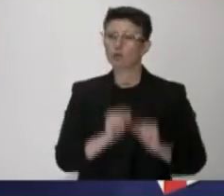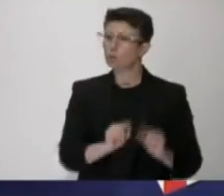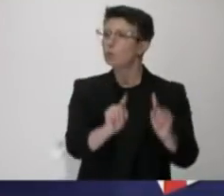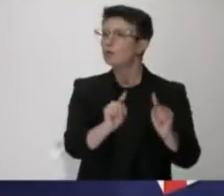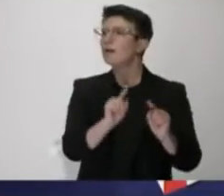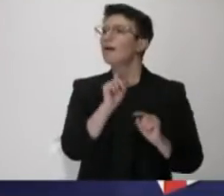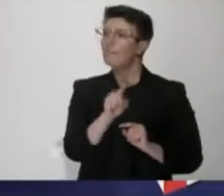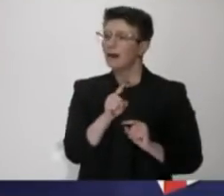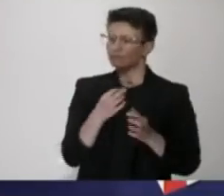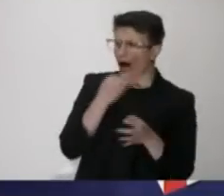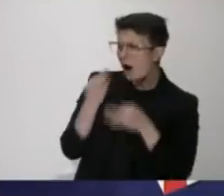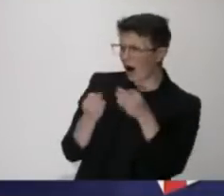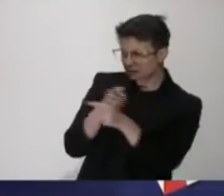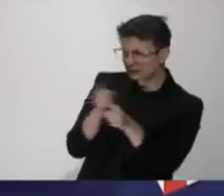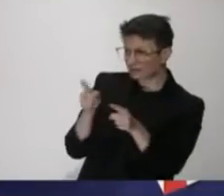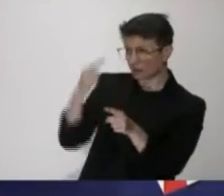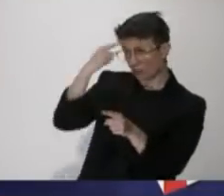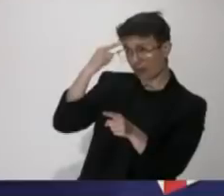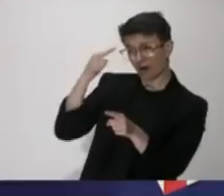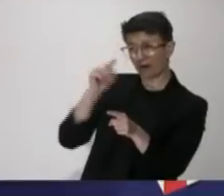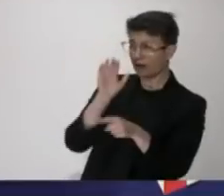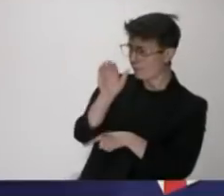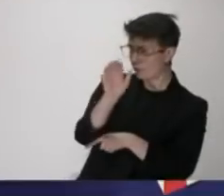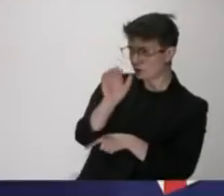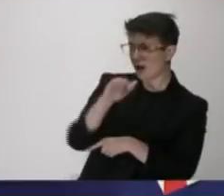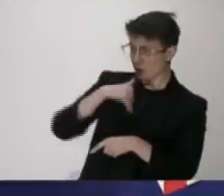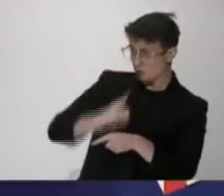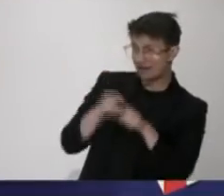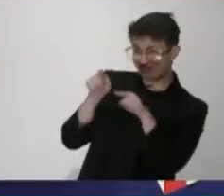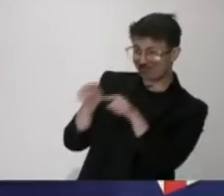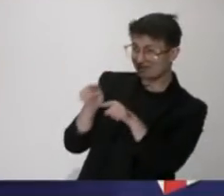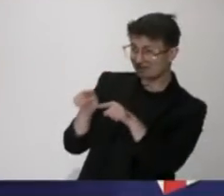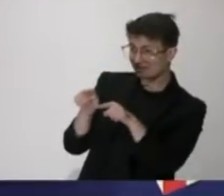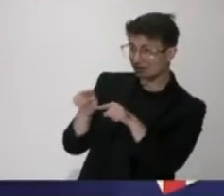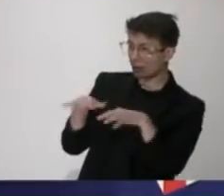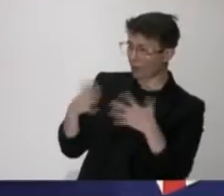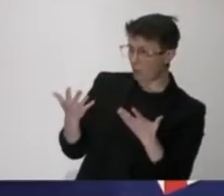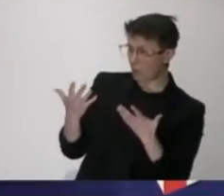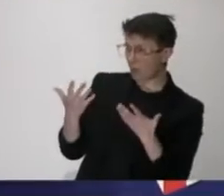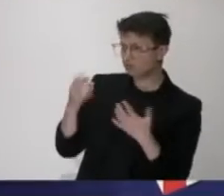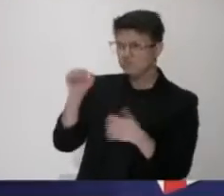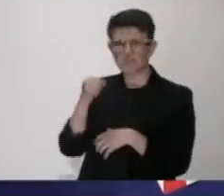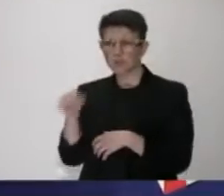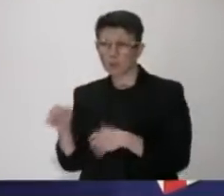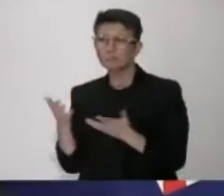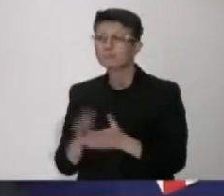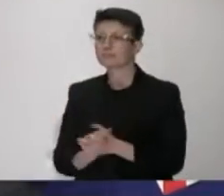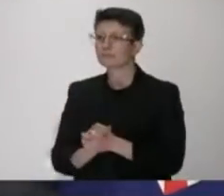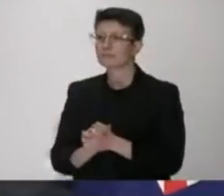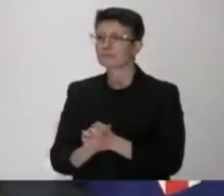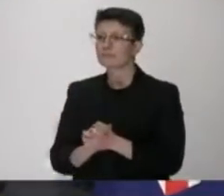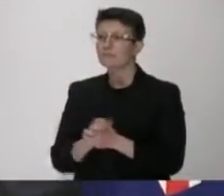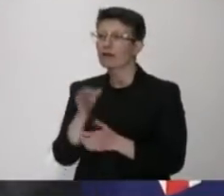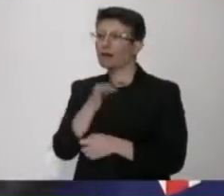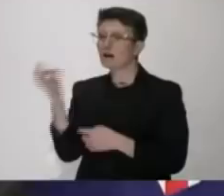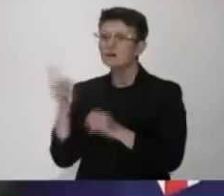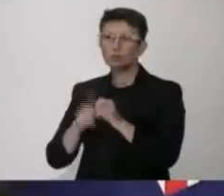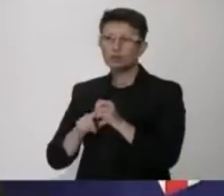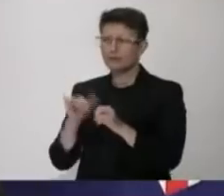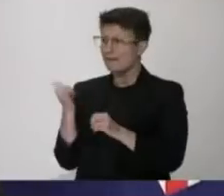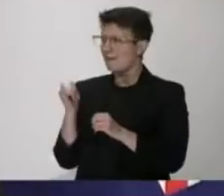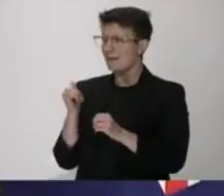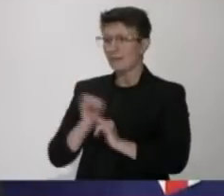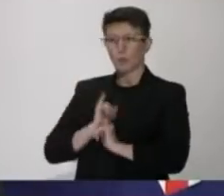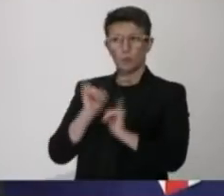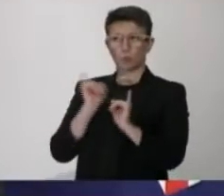for you as a person for your long-term fiscal health? It's quite dangerous if people keep putting off and putting off and putting up and interest is